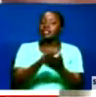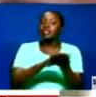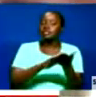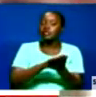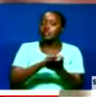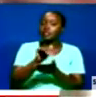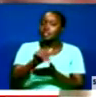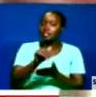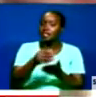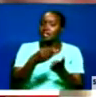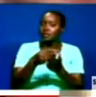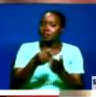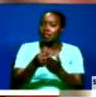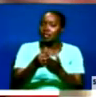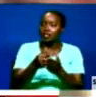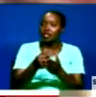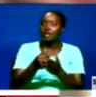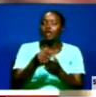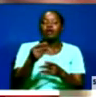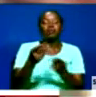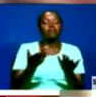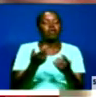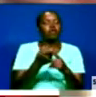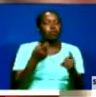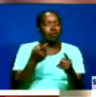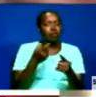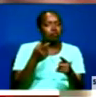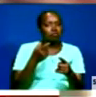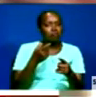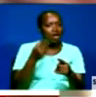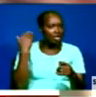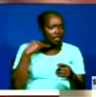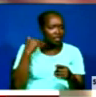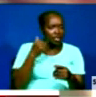that the money was not proceeds of crime as